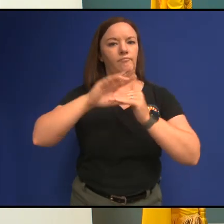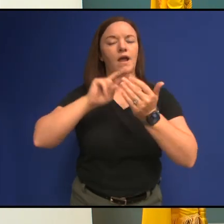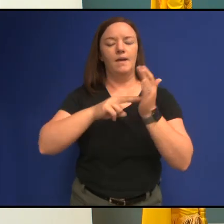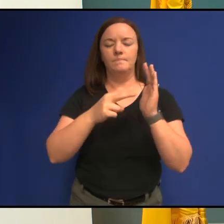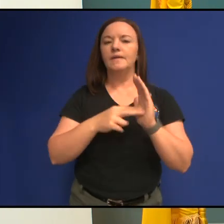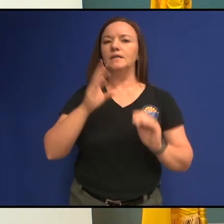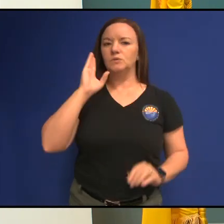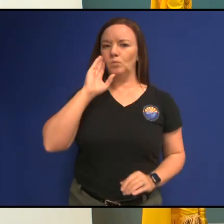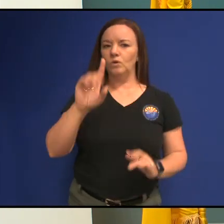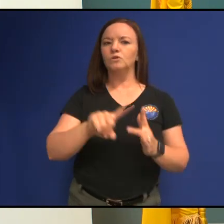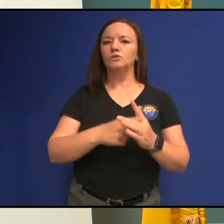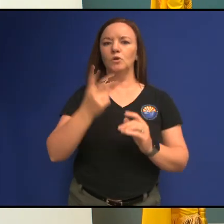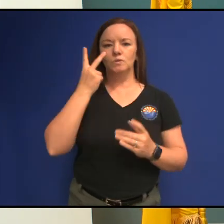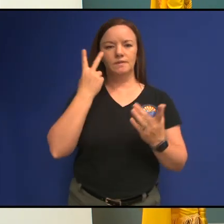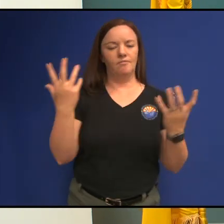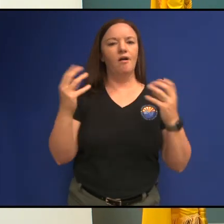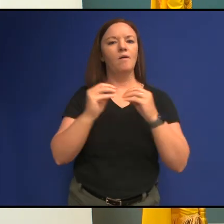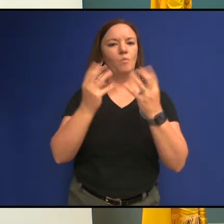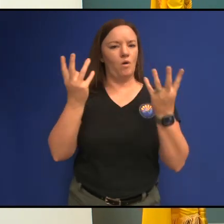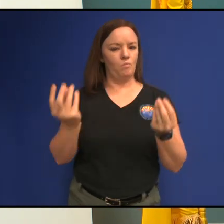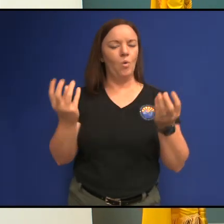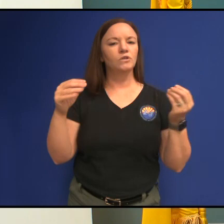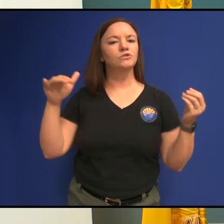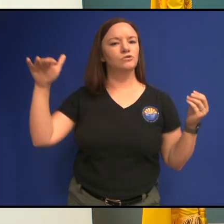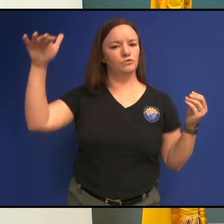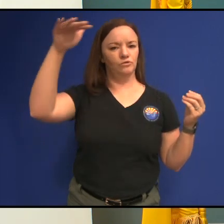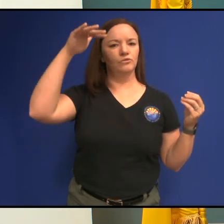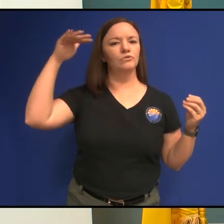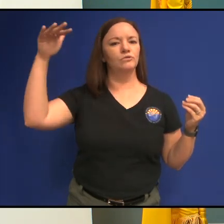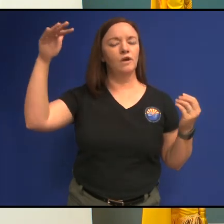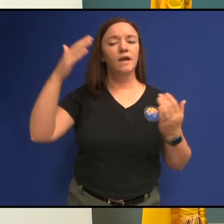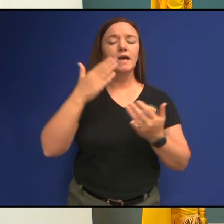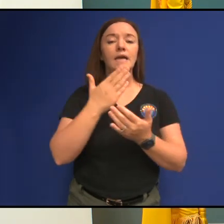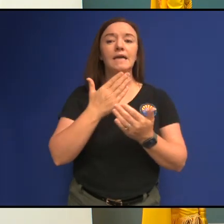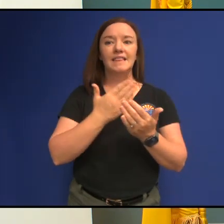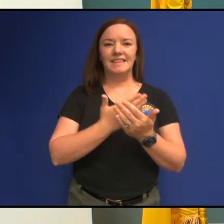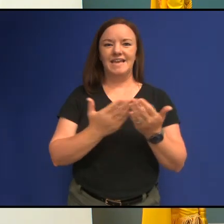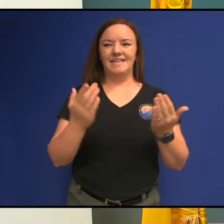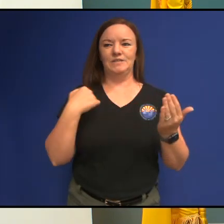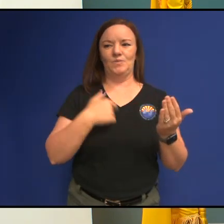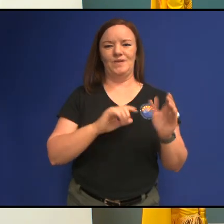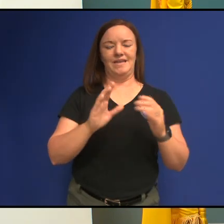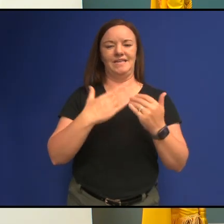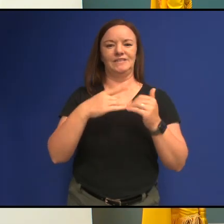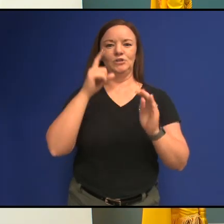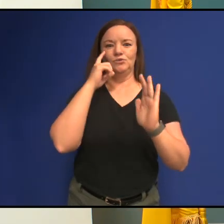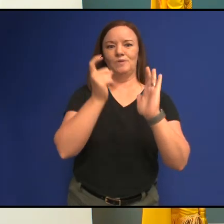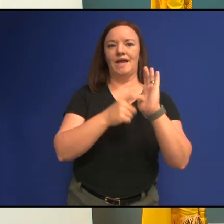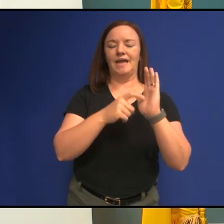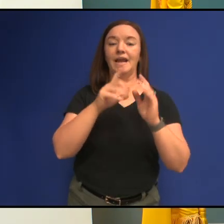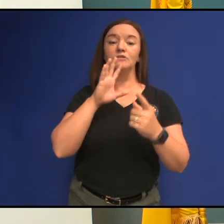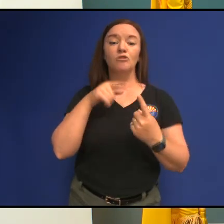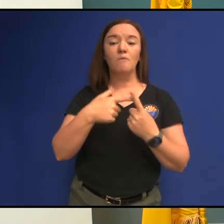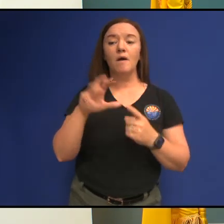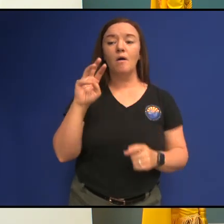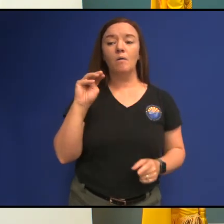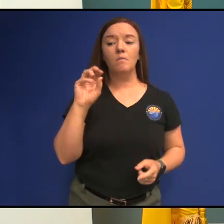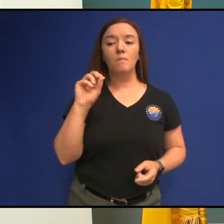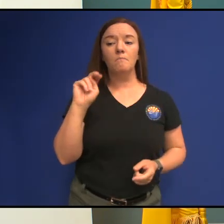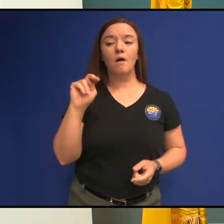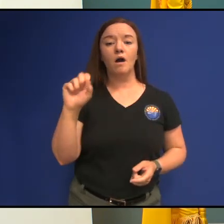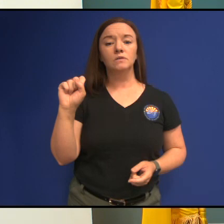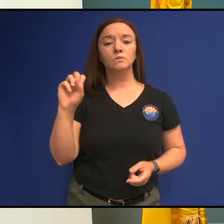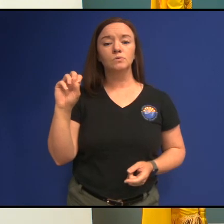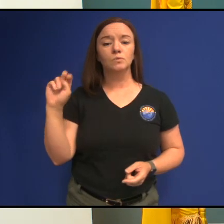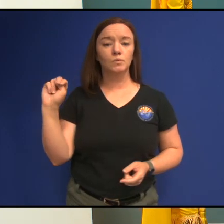start introducing a lot more moisture into the area, things that are more recognizable in the summer when we're talking about monsoon patterns. So